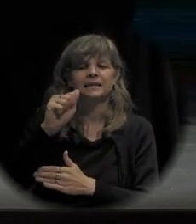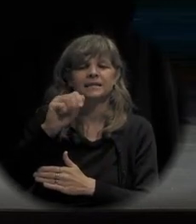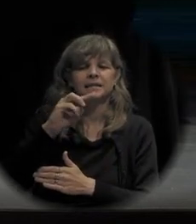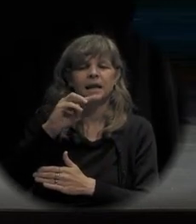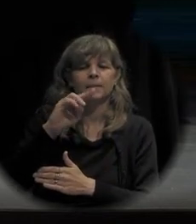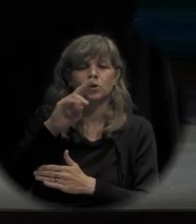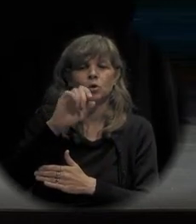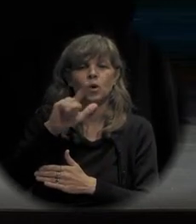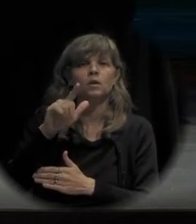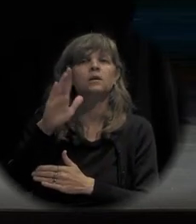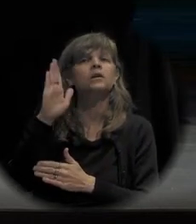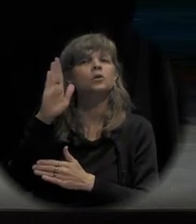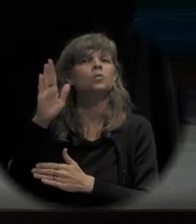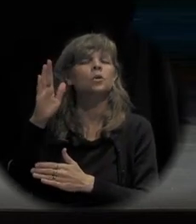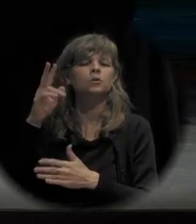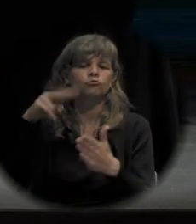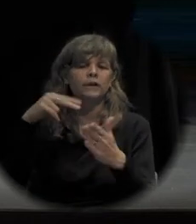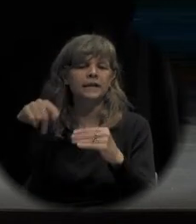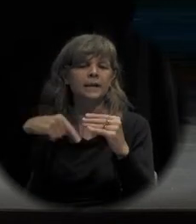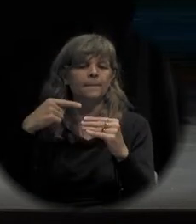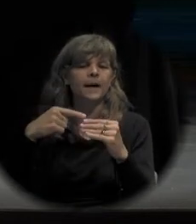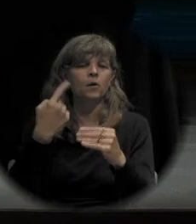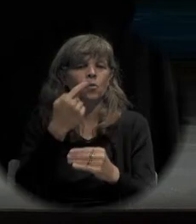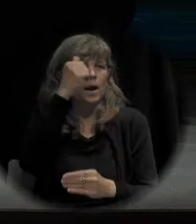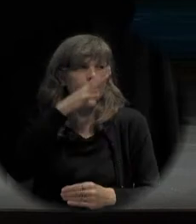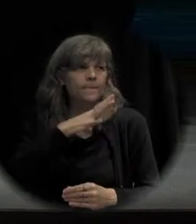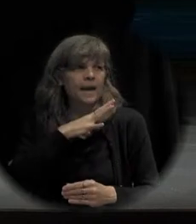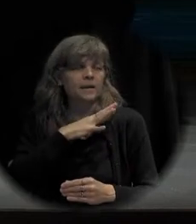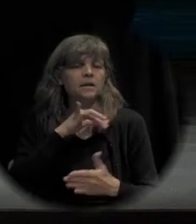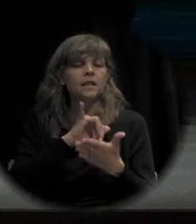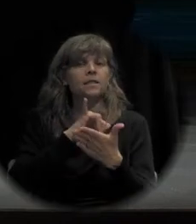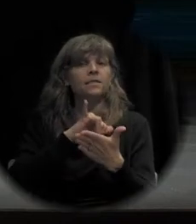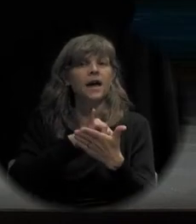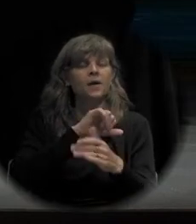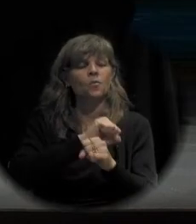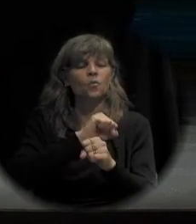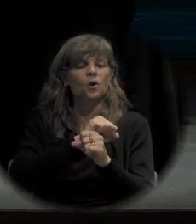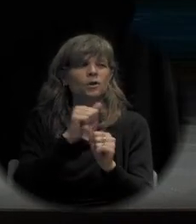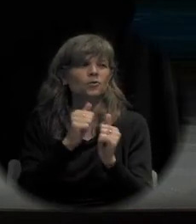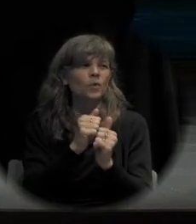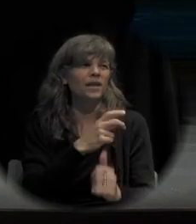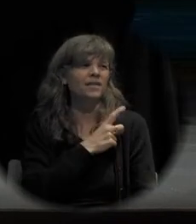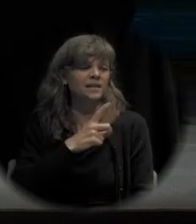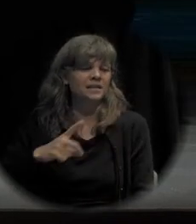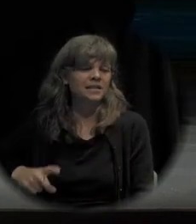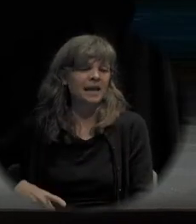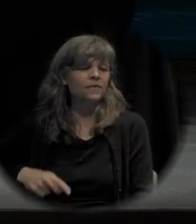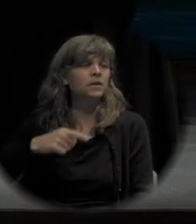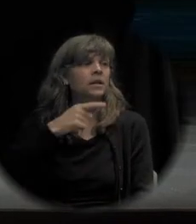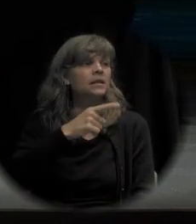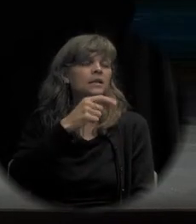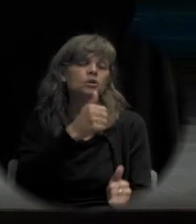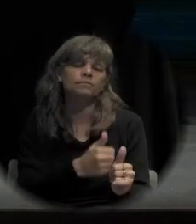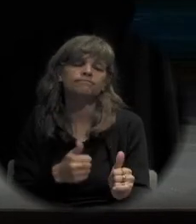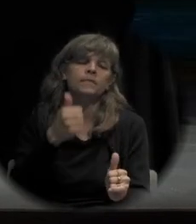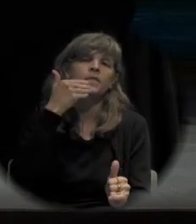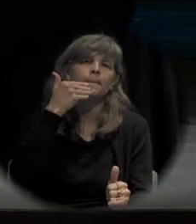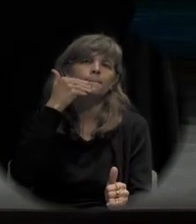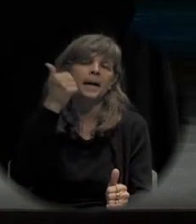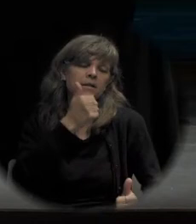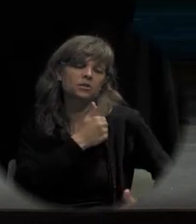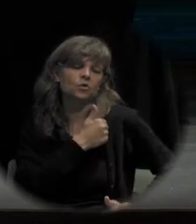writer tells us about some of the mighty men of David. These are his arrangers. These are his elite light infantry that can